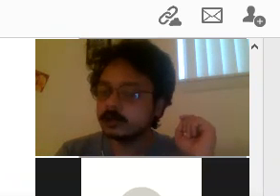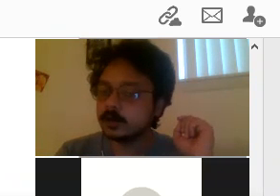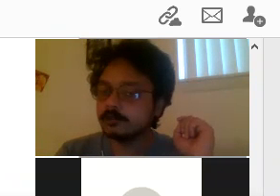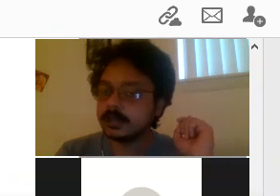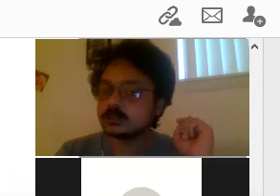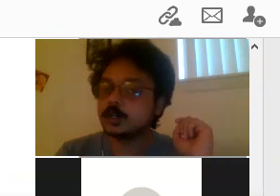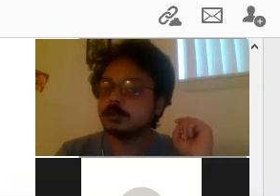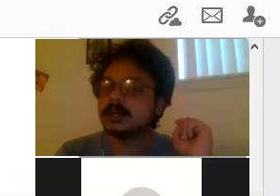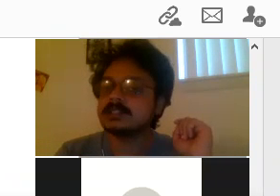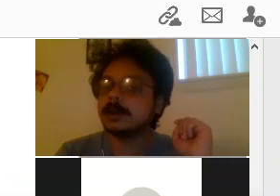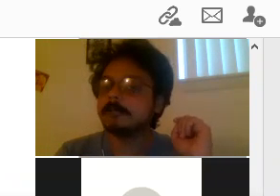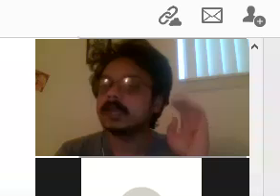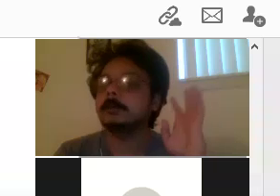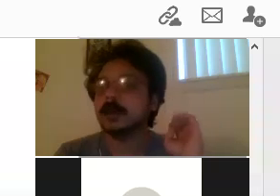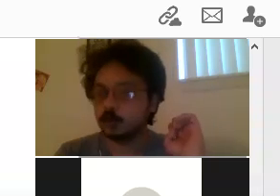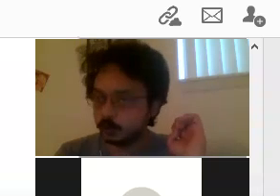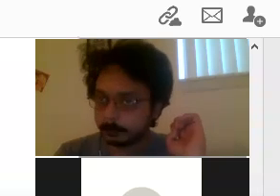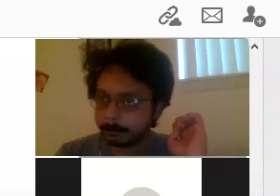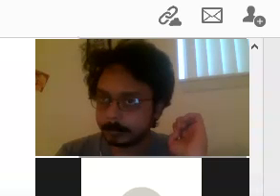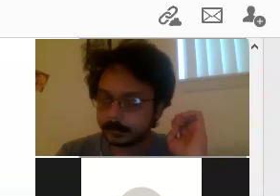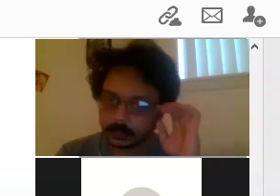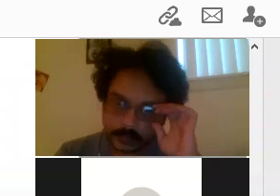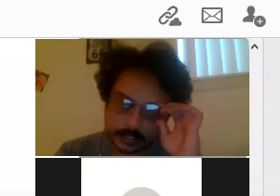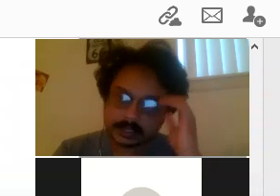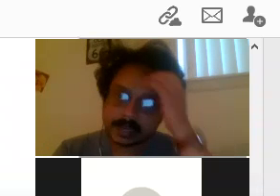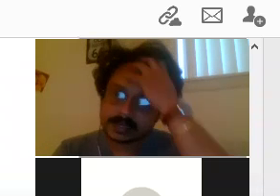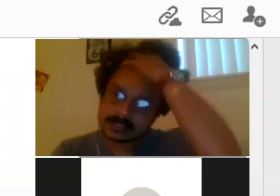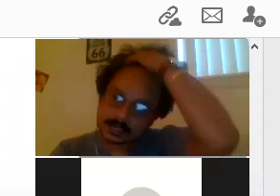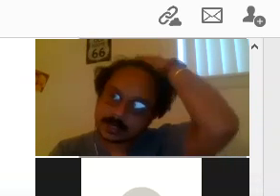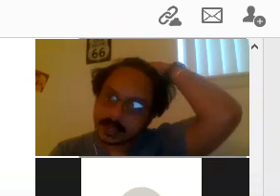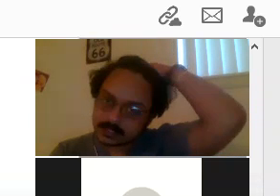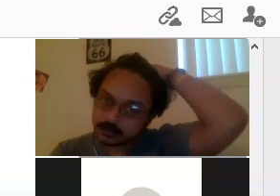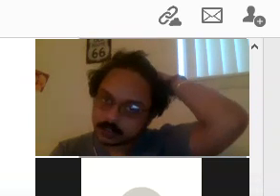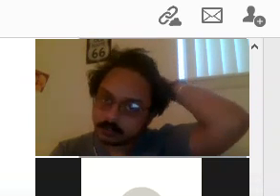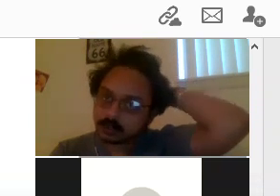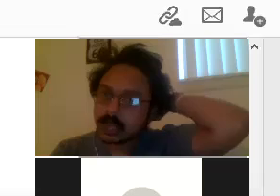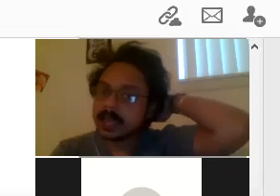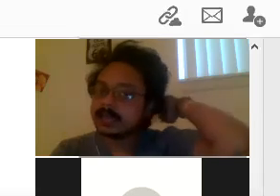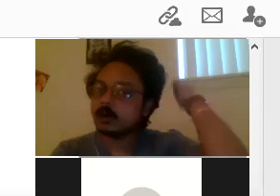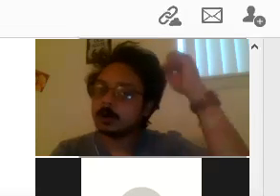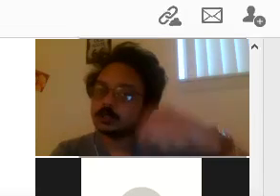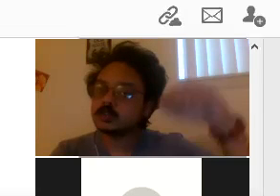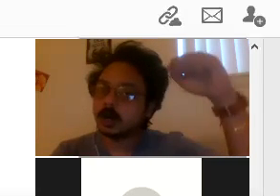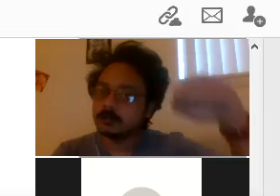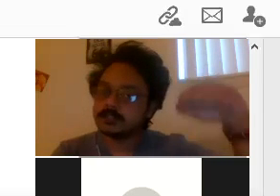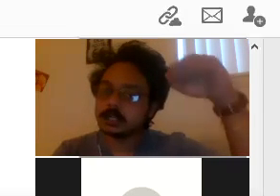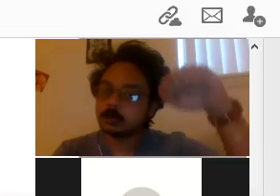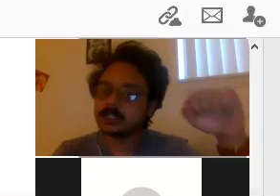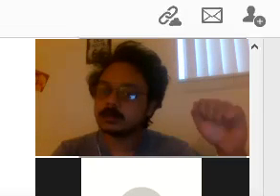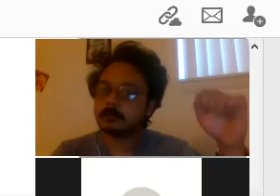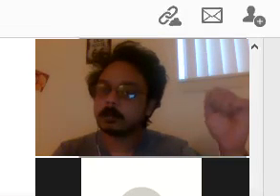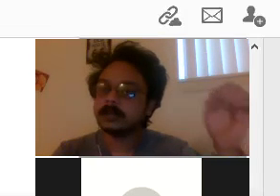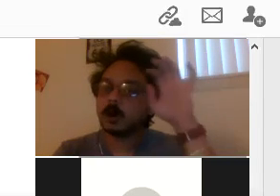our absolute value of a is going to be less than n by 2. Right? That is just an assumption. I can also solve